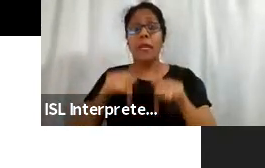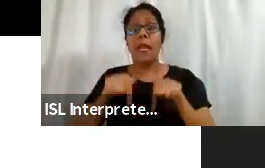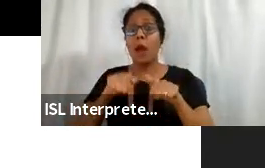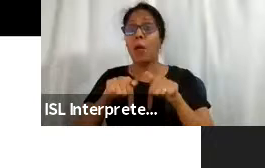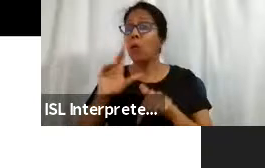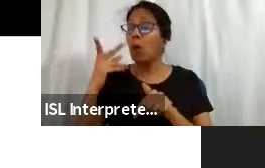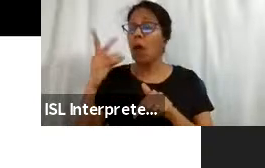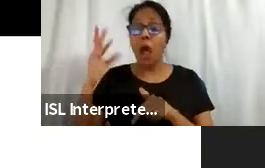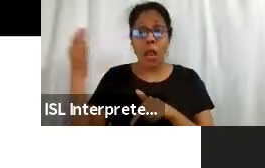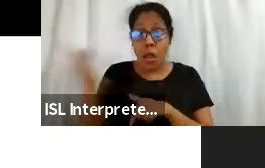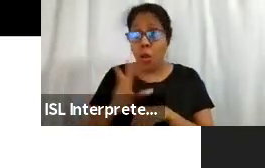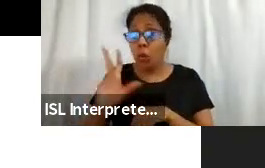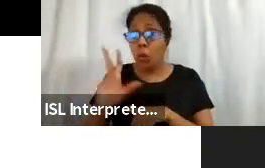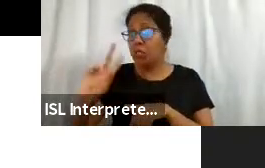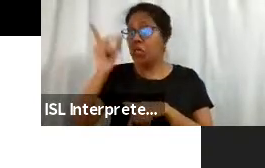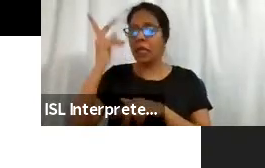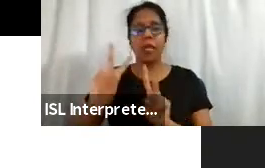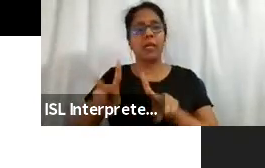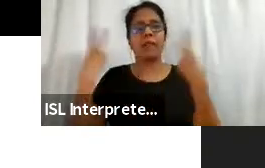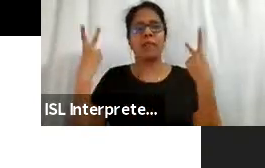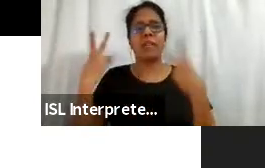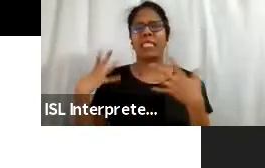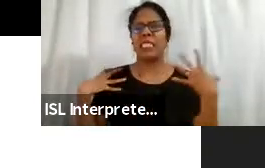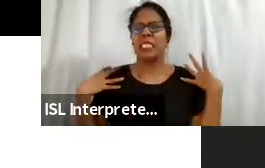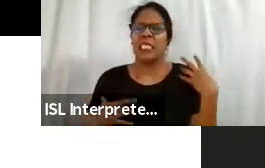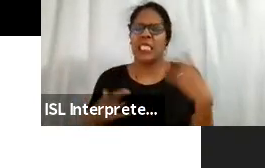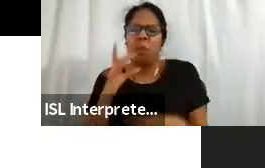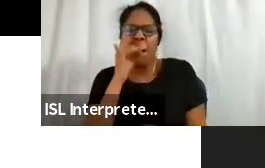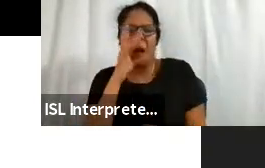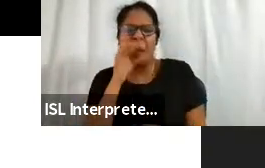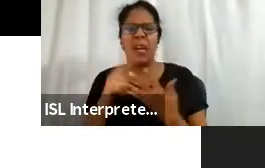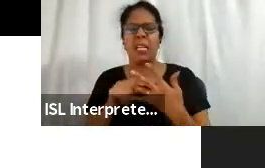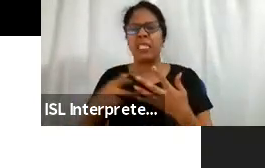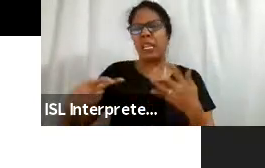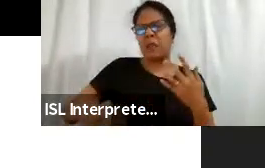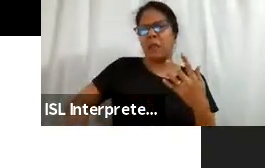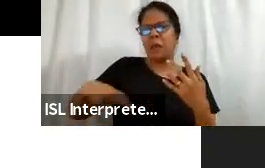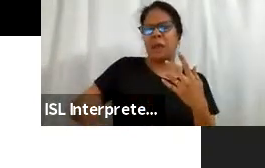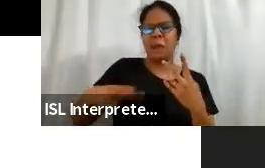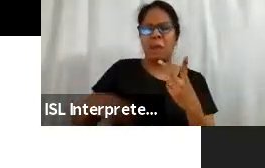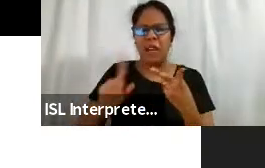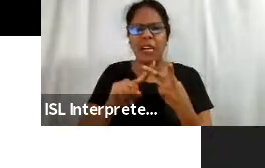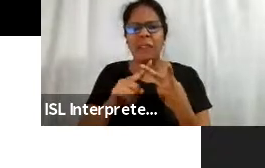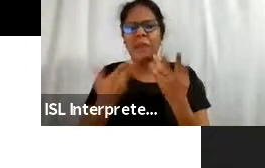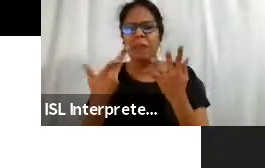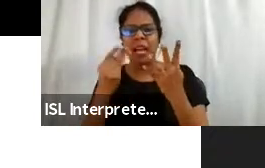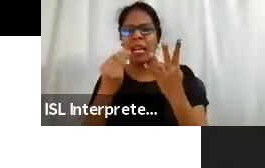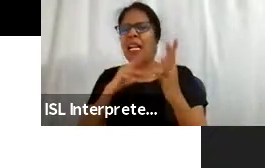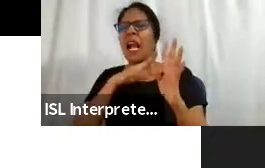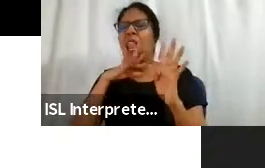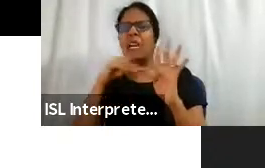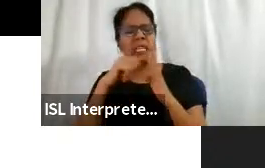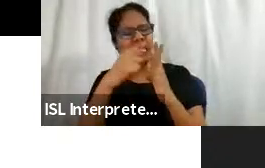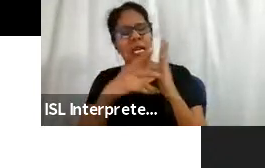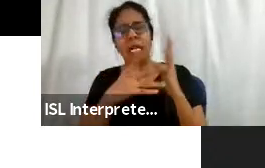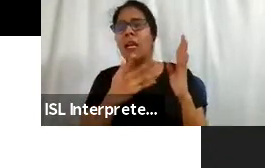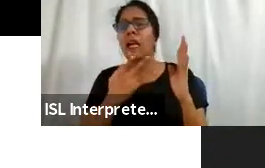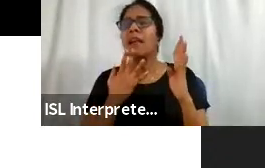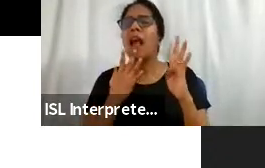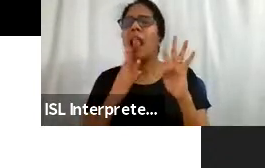diarrhea, discoloration of your fingers and toes, sore throat,